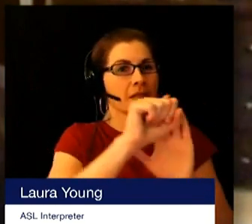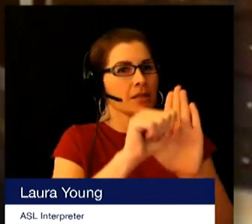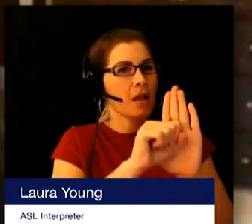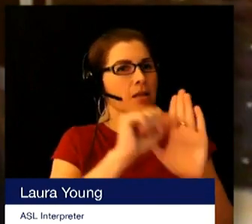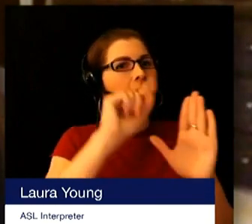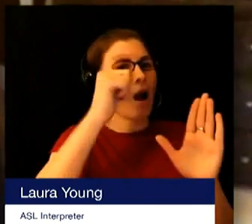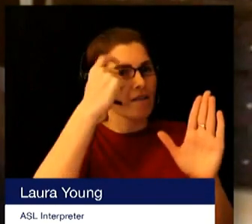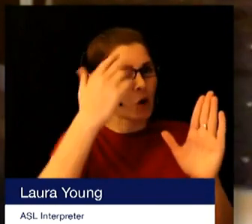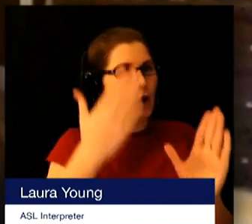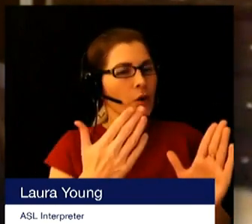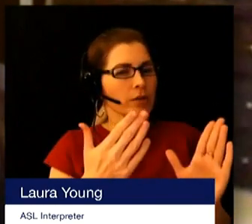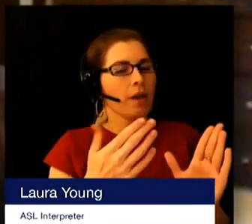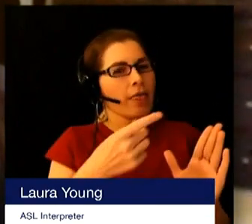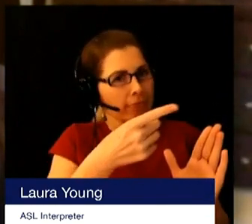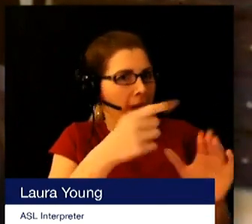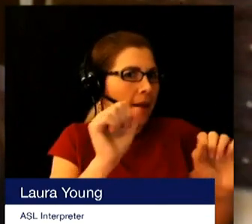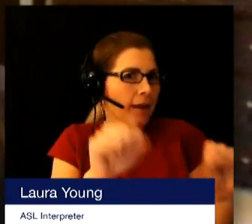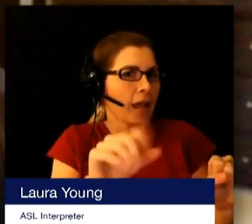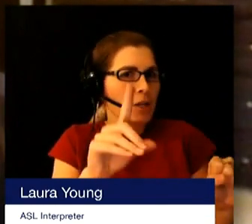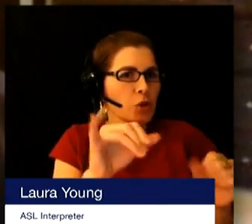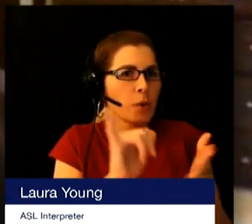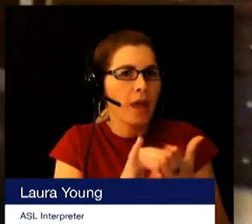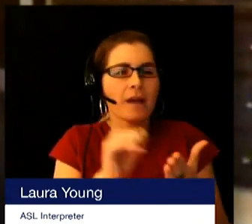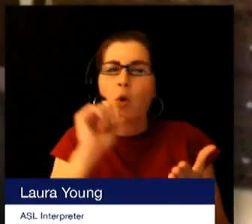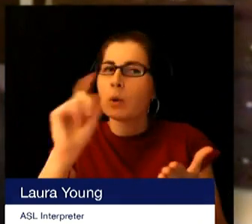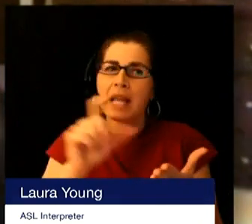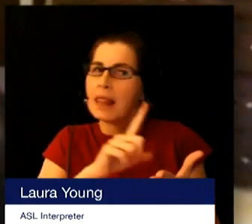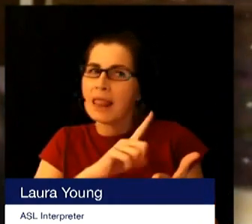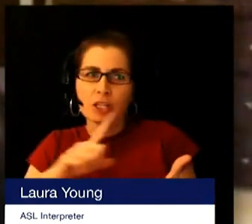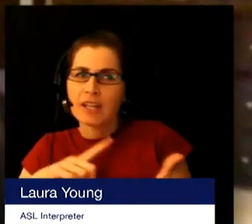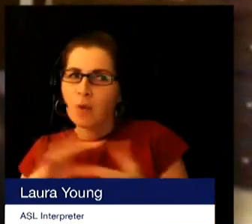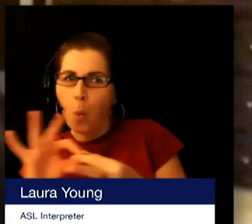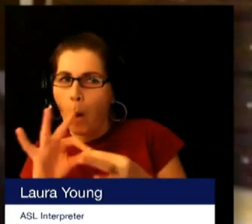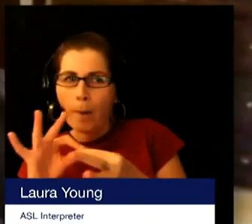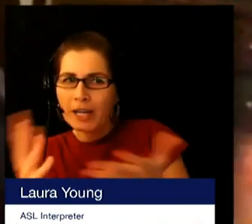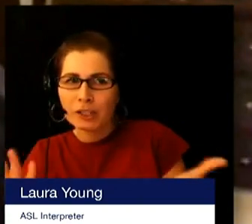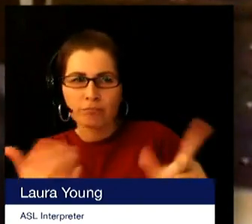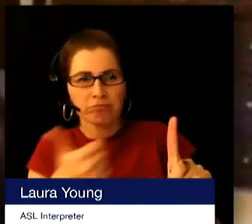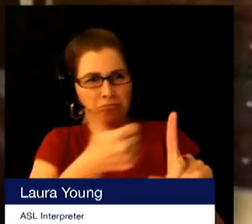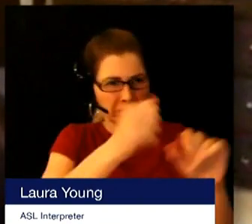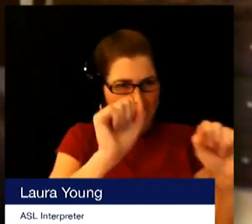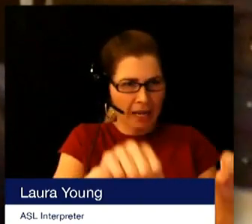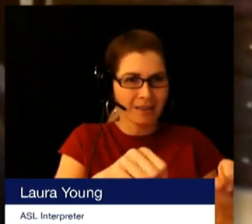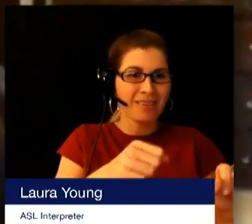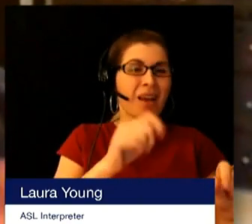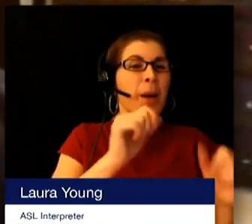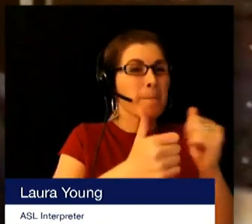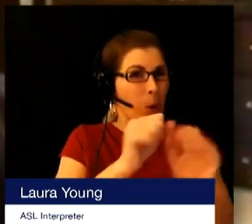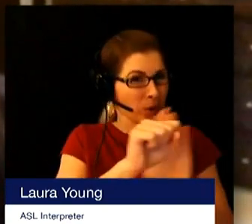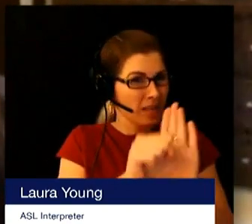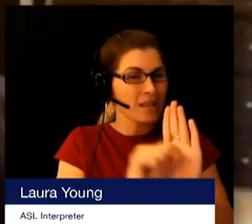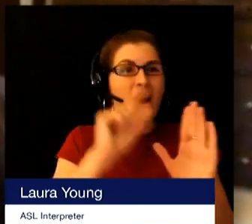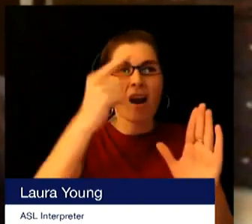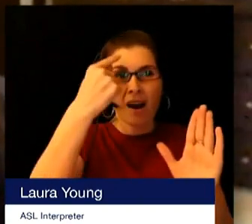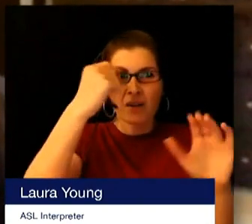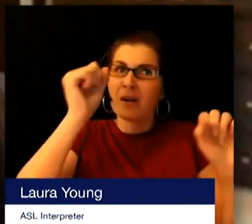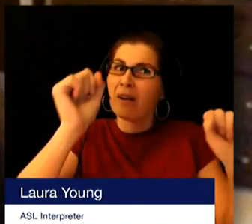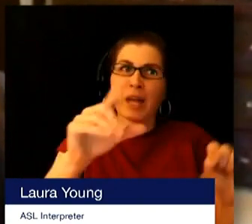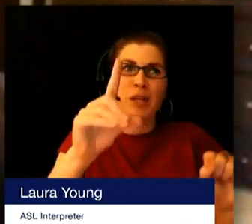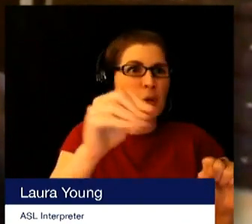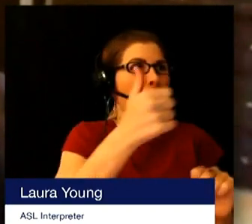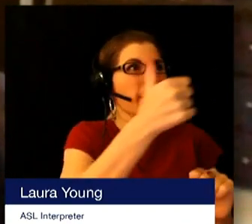this without needing legislative cooperation. So in most states right now, they could do it tomorrow, you know, just with the stroke of their